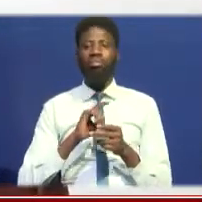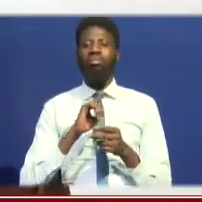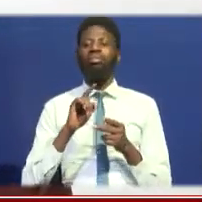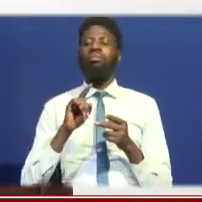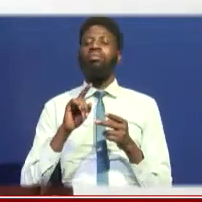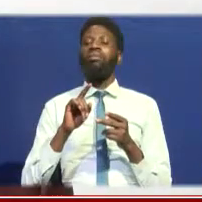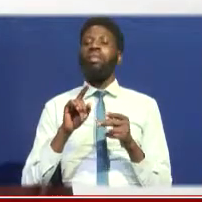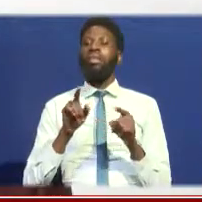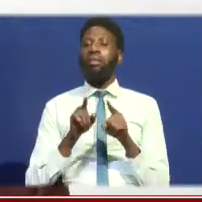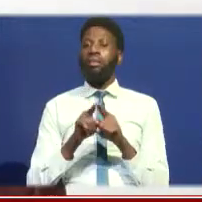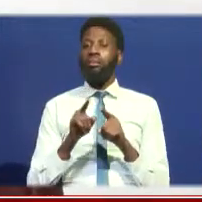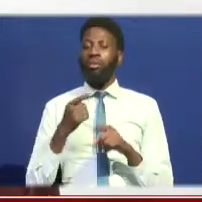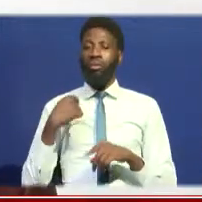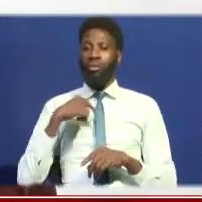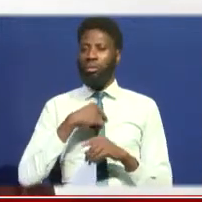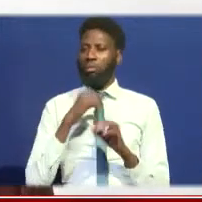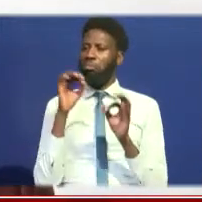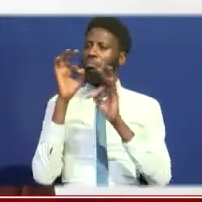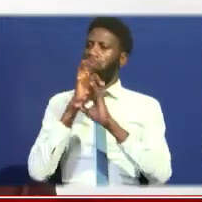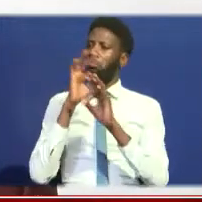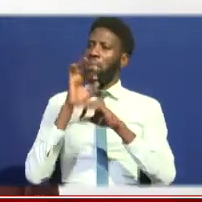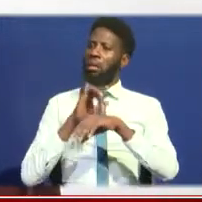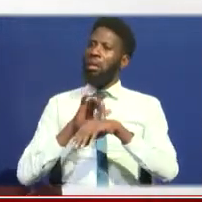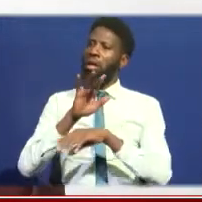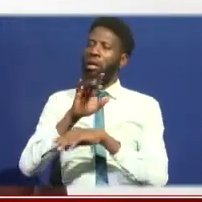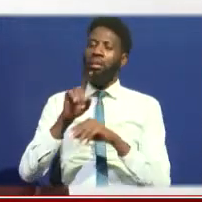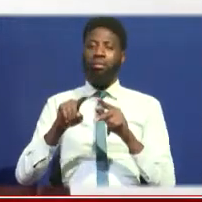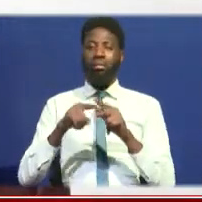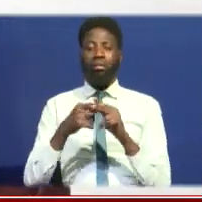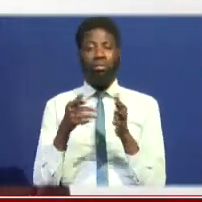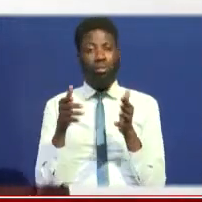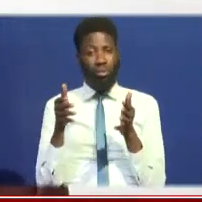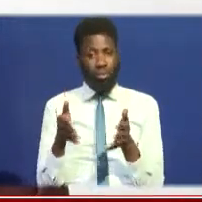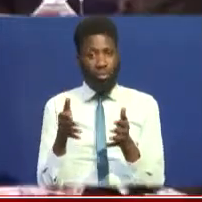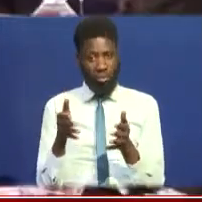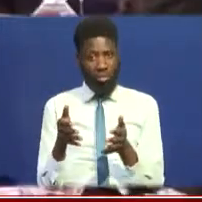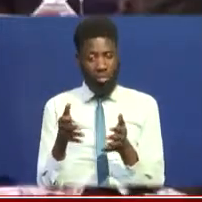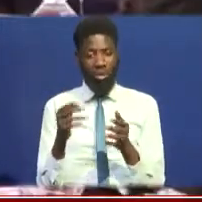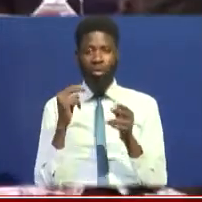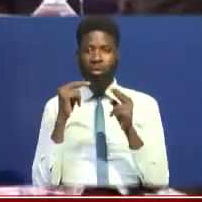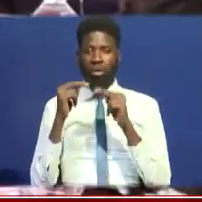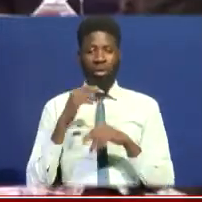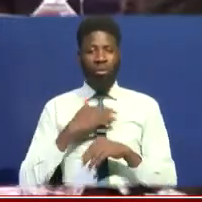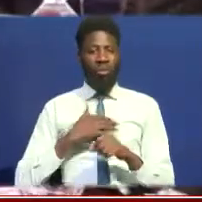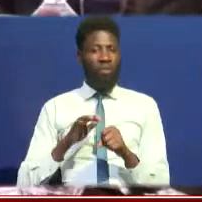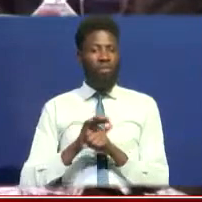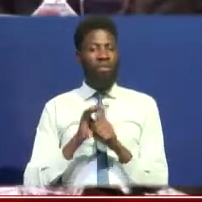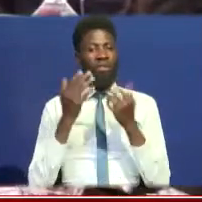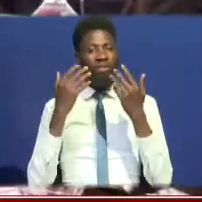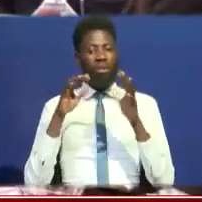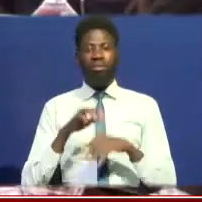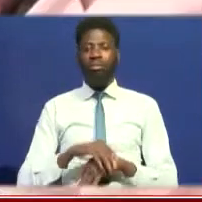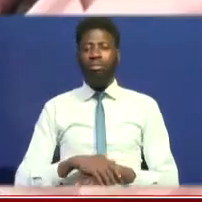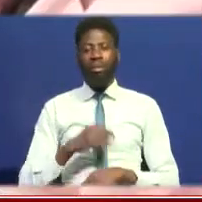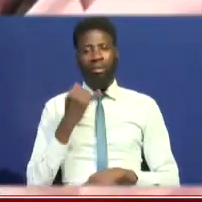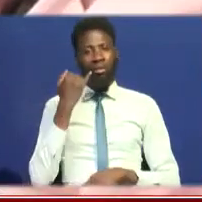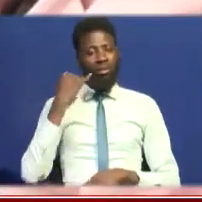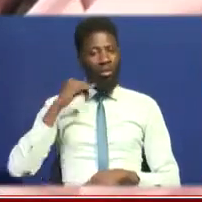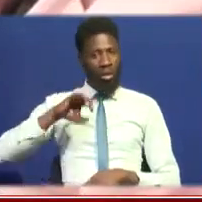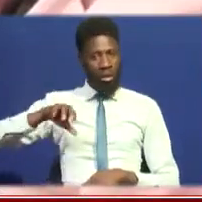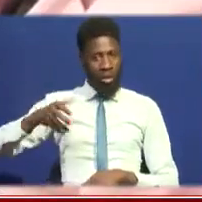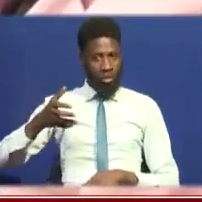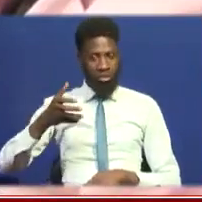our surprise, it has started so early. From today, our facility is full. According to the Nakuru County Tourism